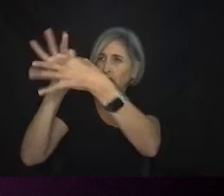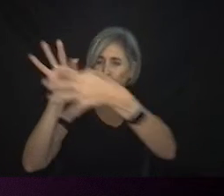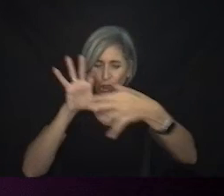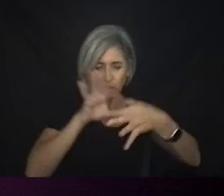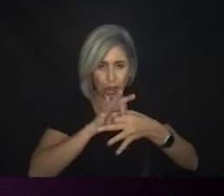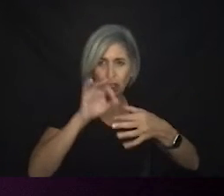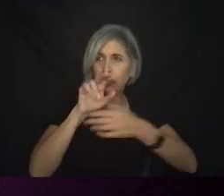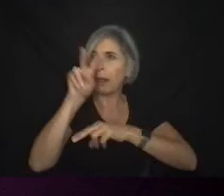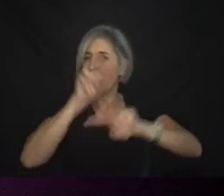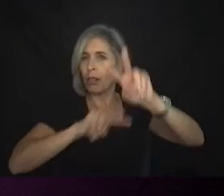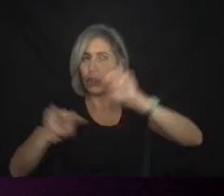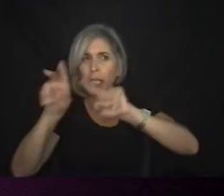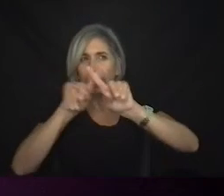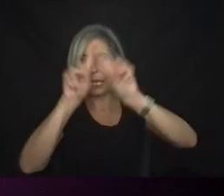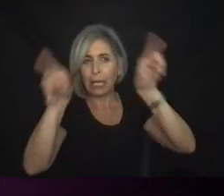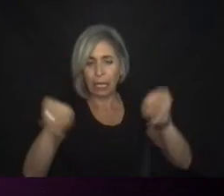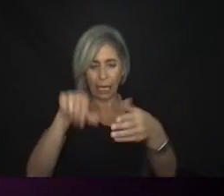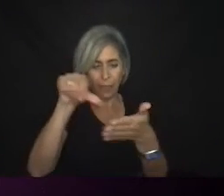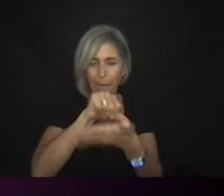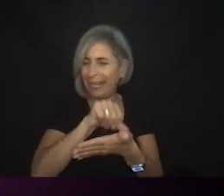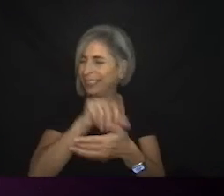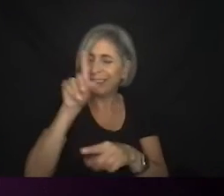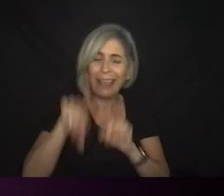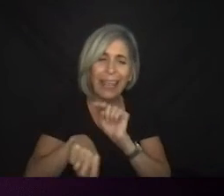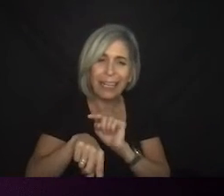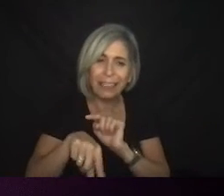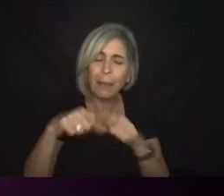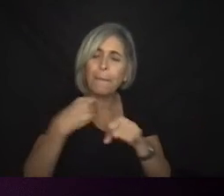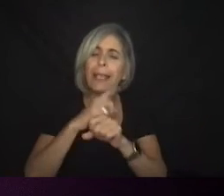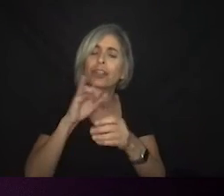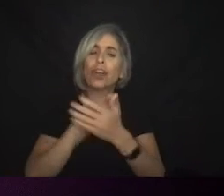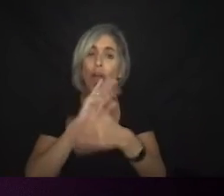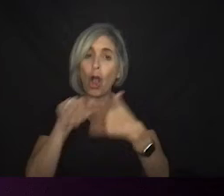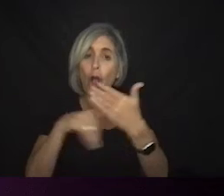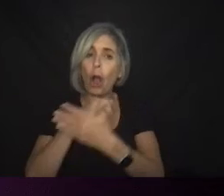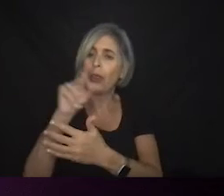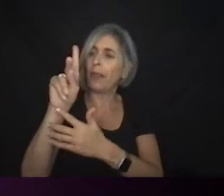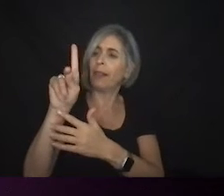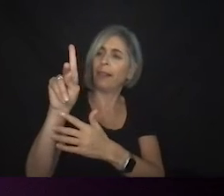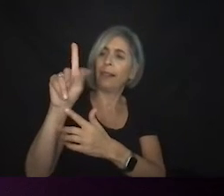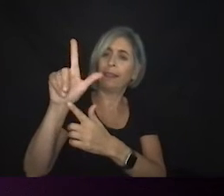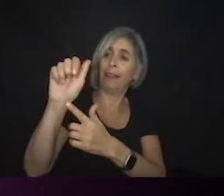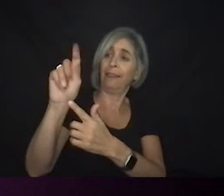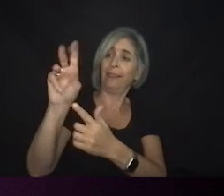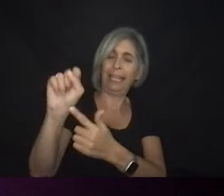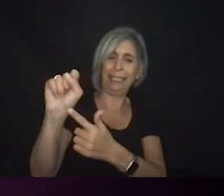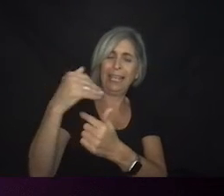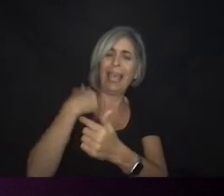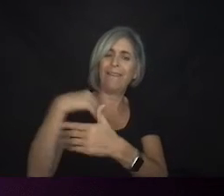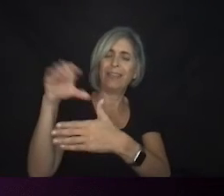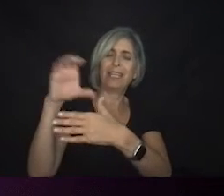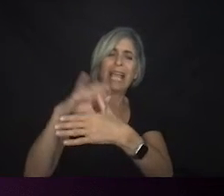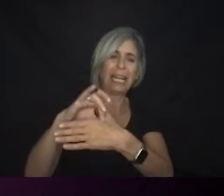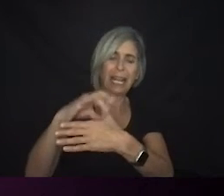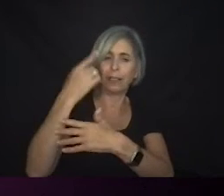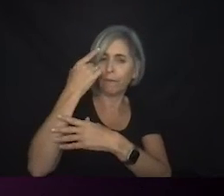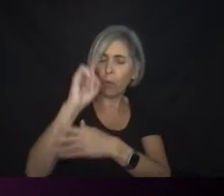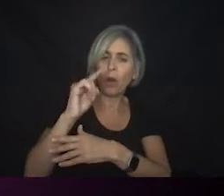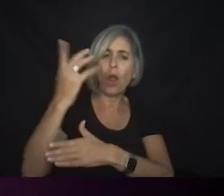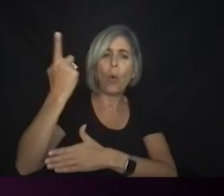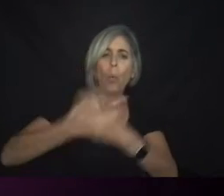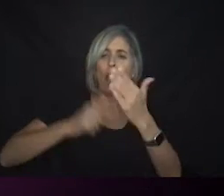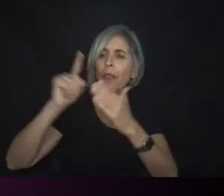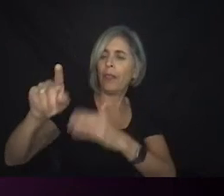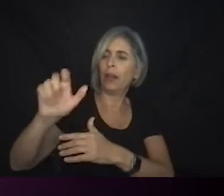at our page. We need to make sure that all of the links that we are giving have the context for what